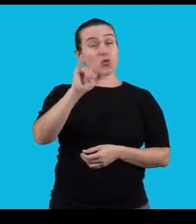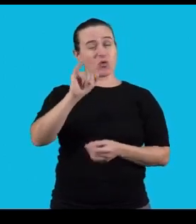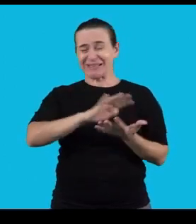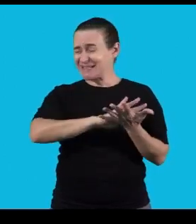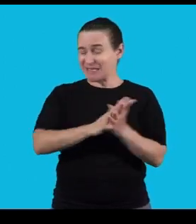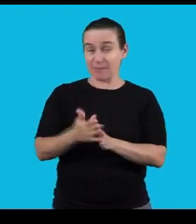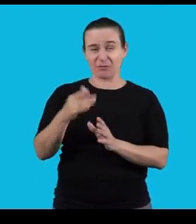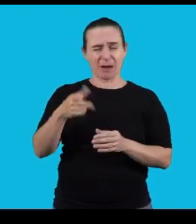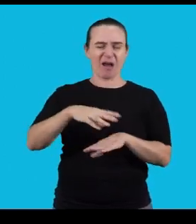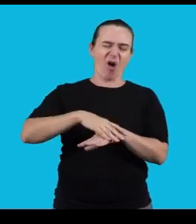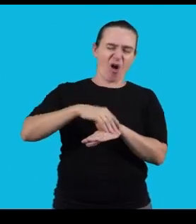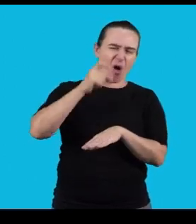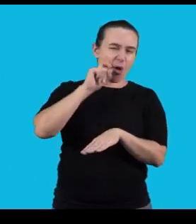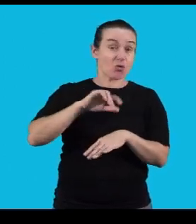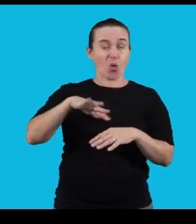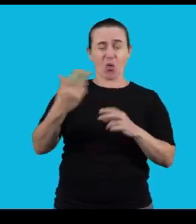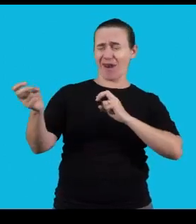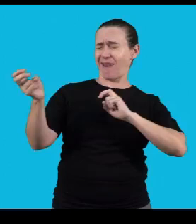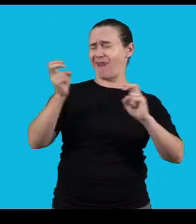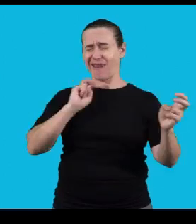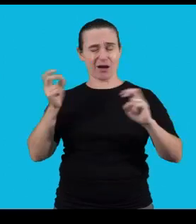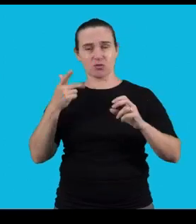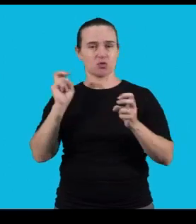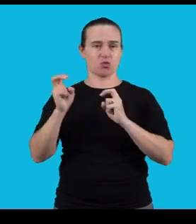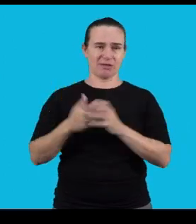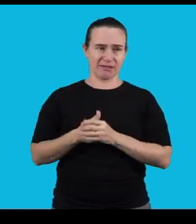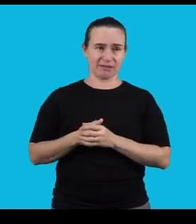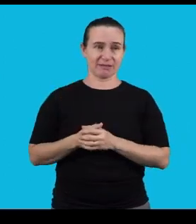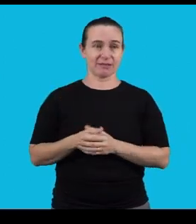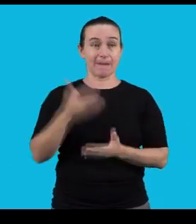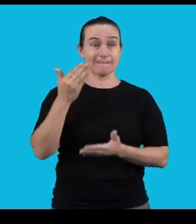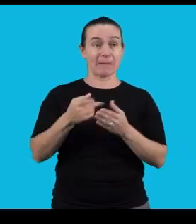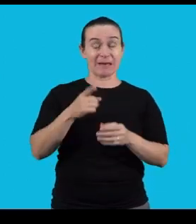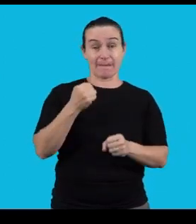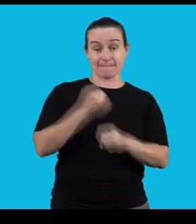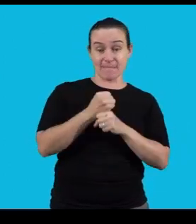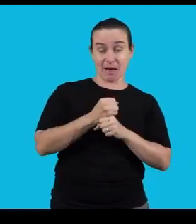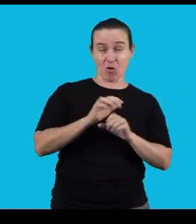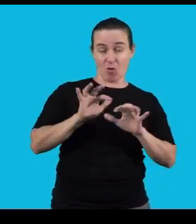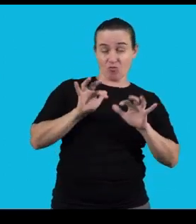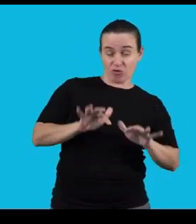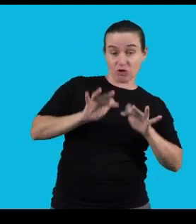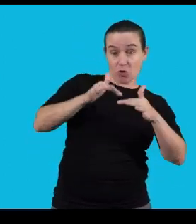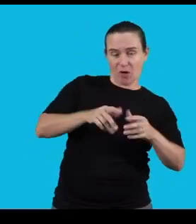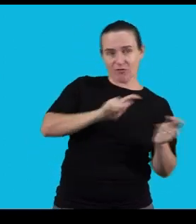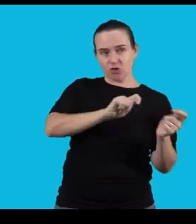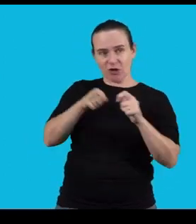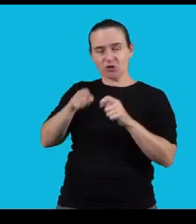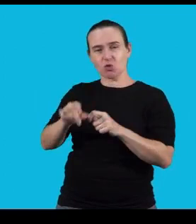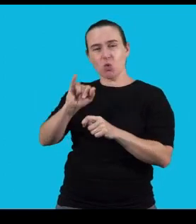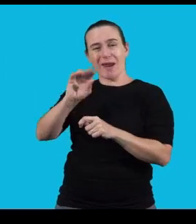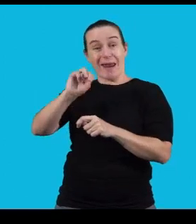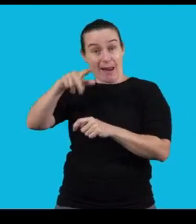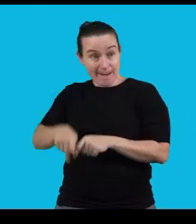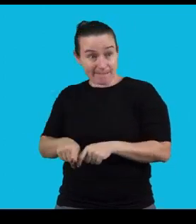or loud noise. And it cannot convert pressure waves to impulses. And the